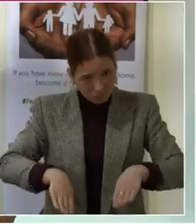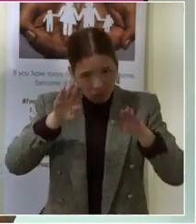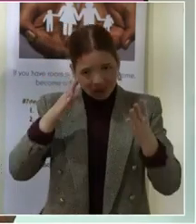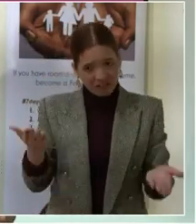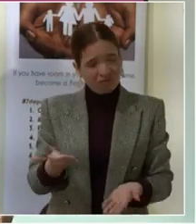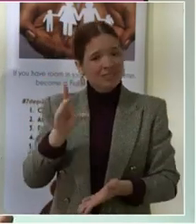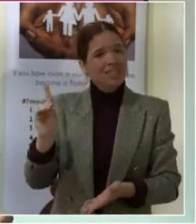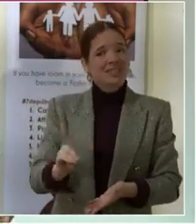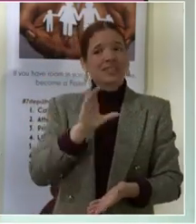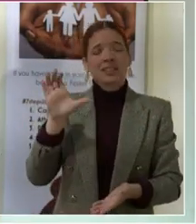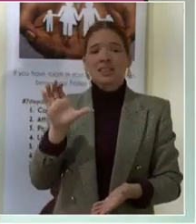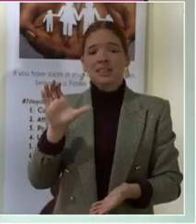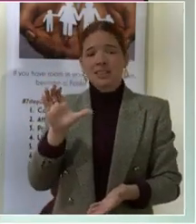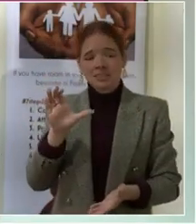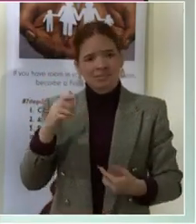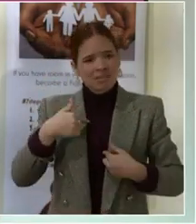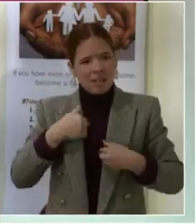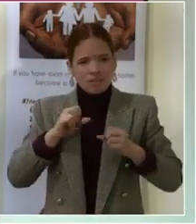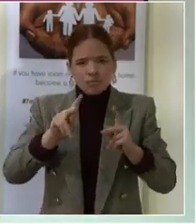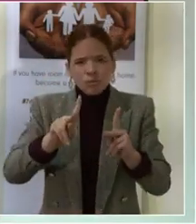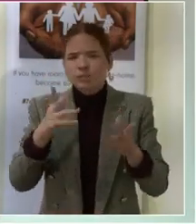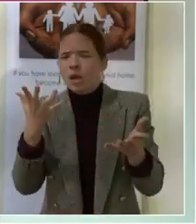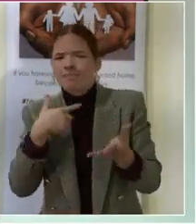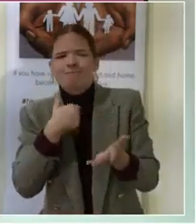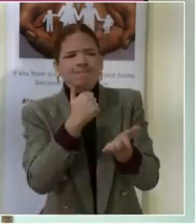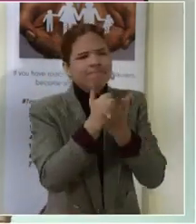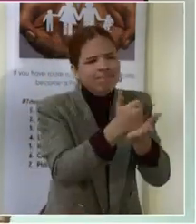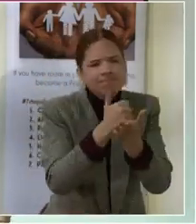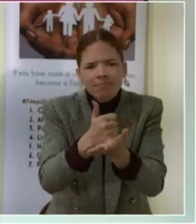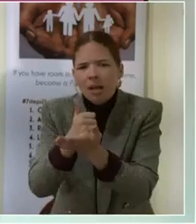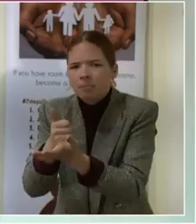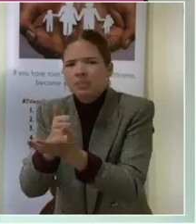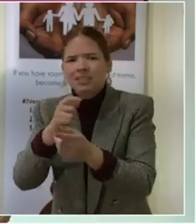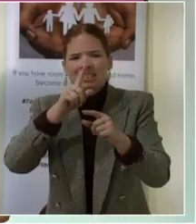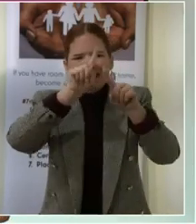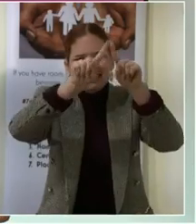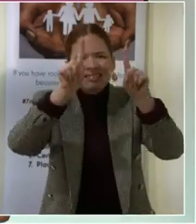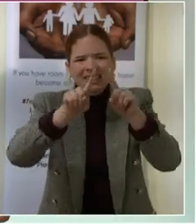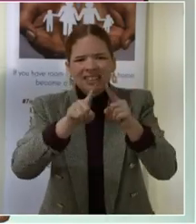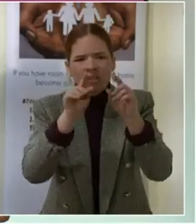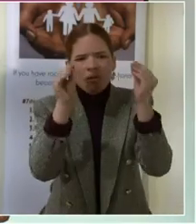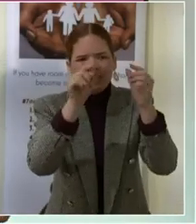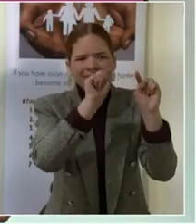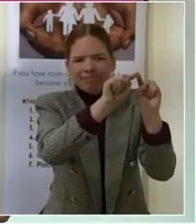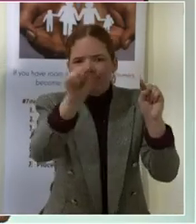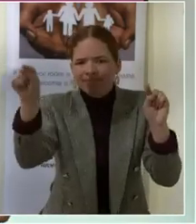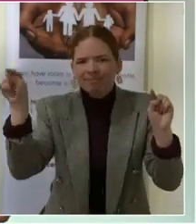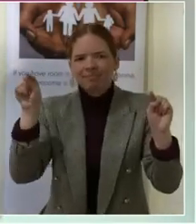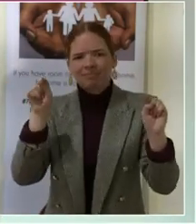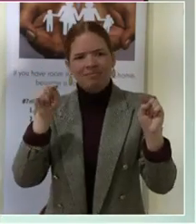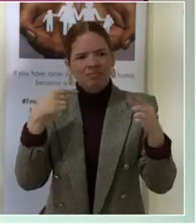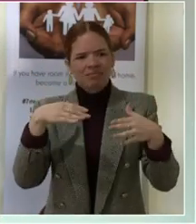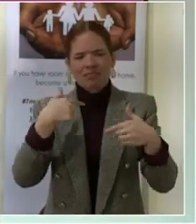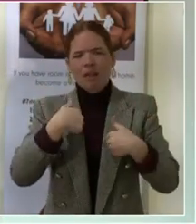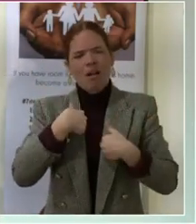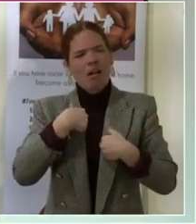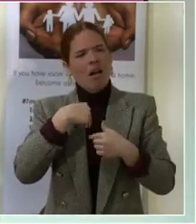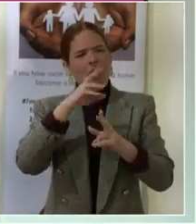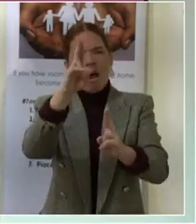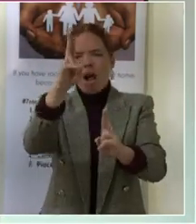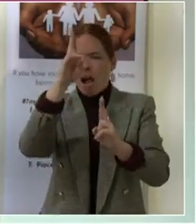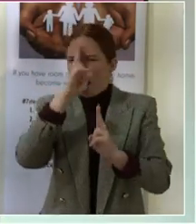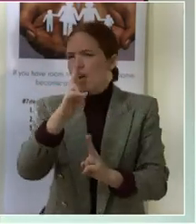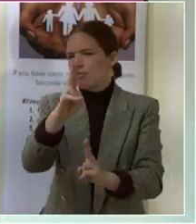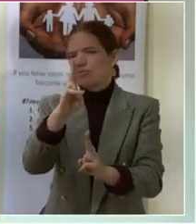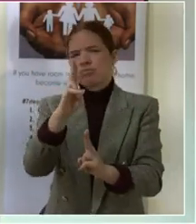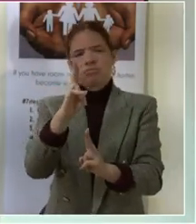granted. So not just having a platform, but platforms is the highest professional honor. I also want to thank the city administrator and the deputy mayor